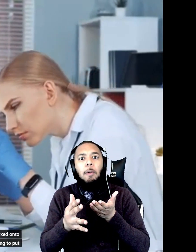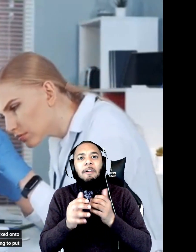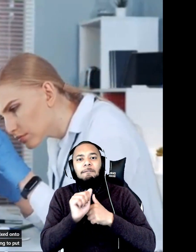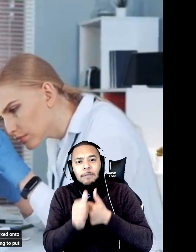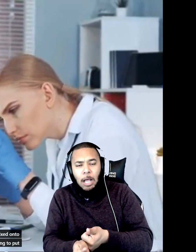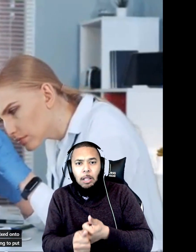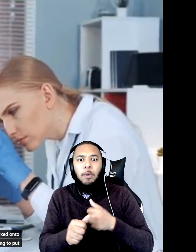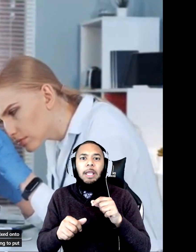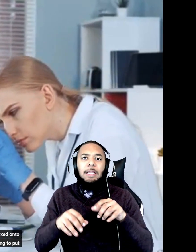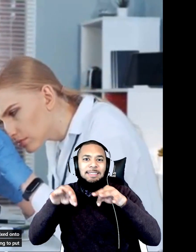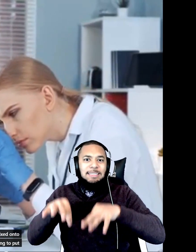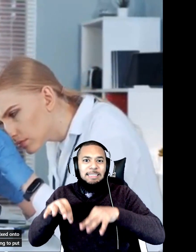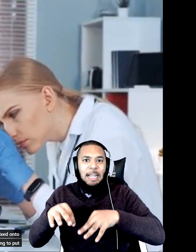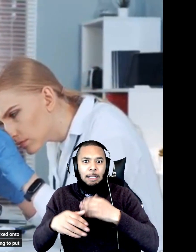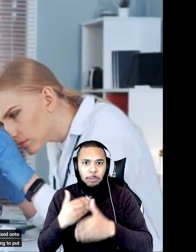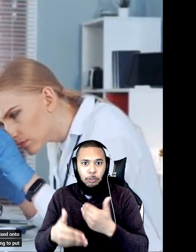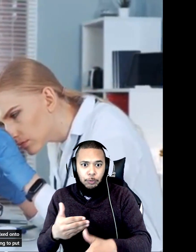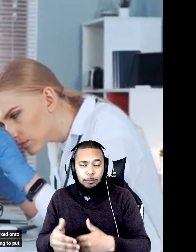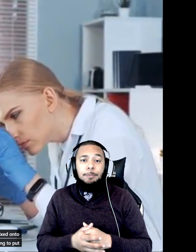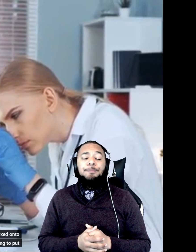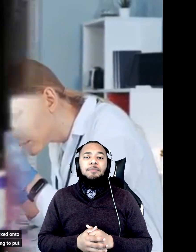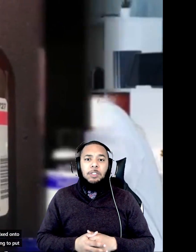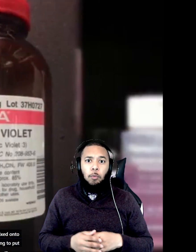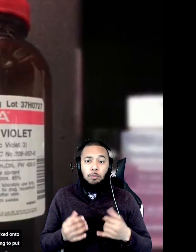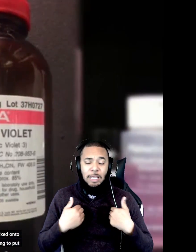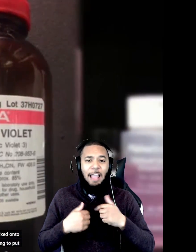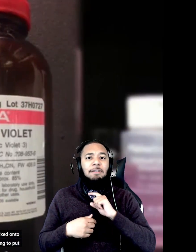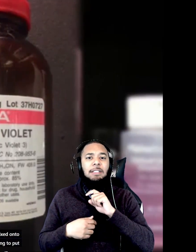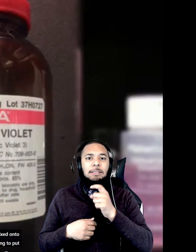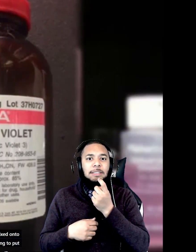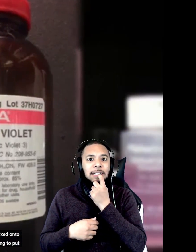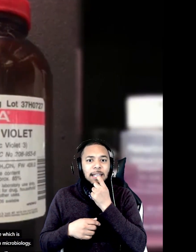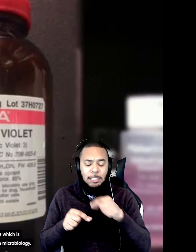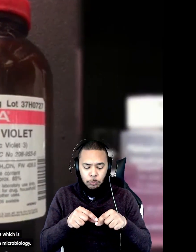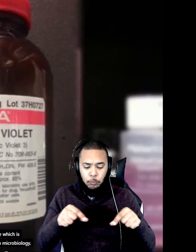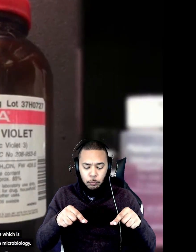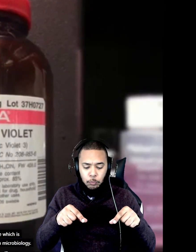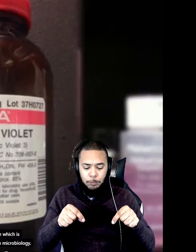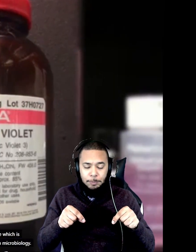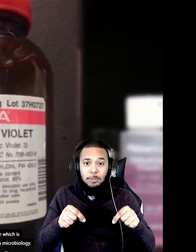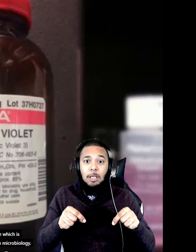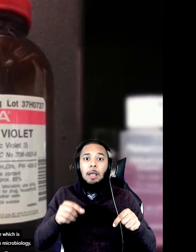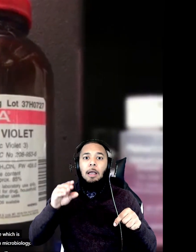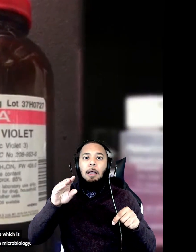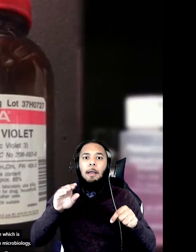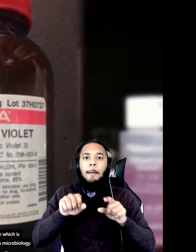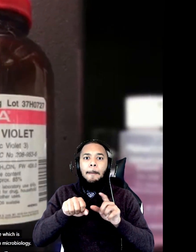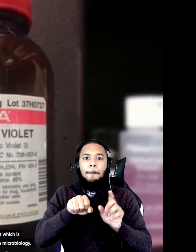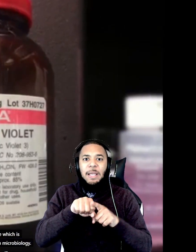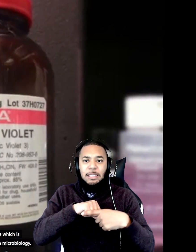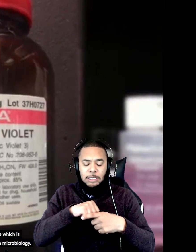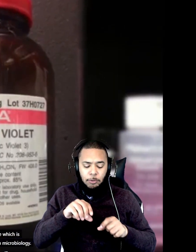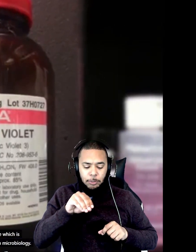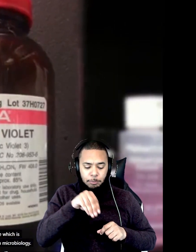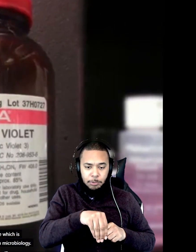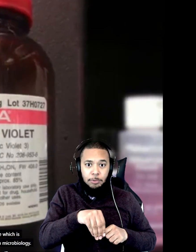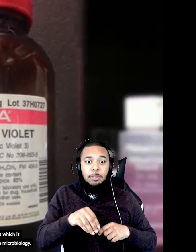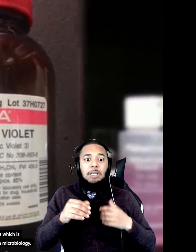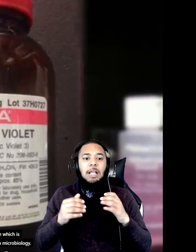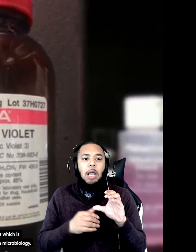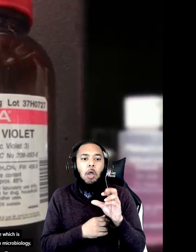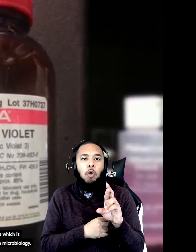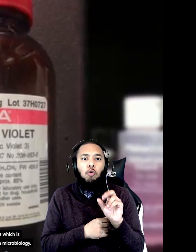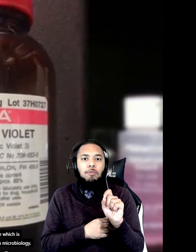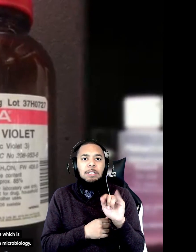after a bacteria is fixed onto a slide, okay, we are going to put crystal violet on that slide, which is a dye